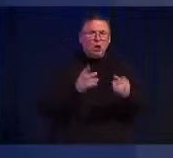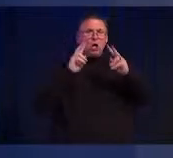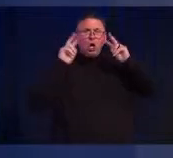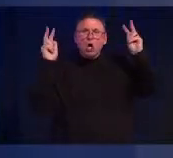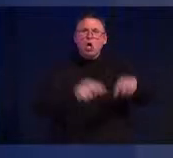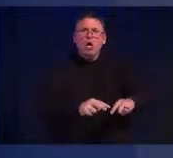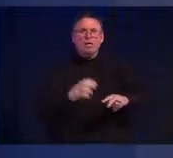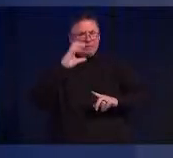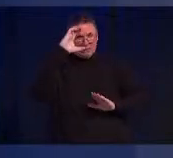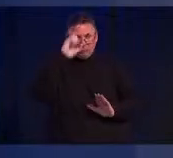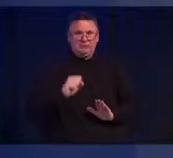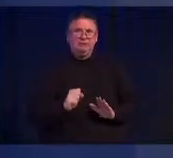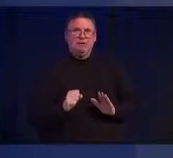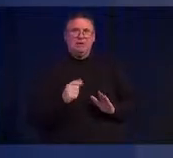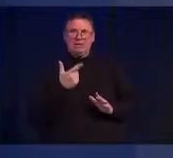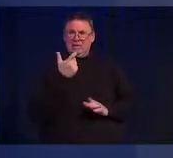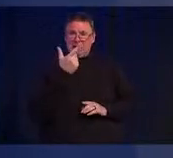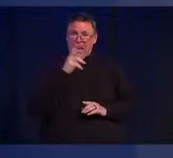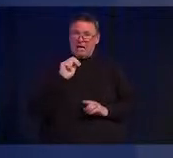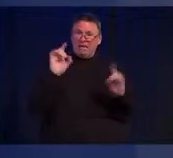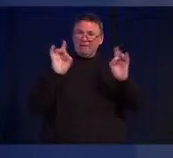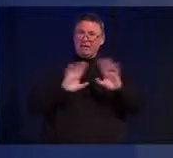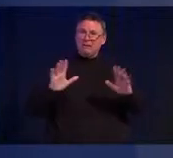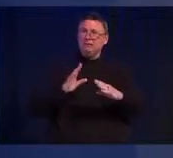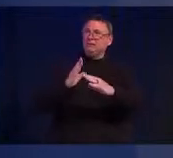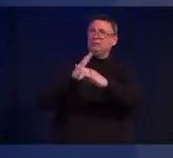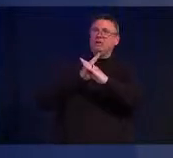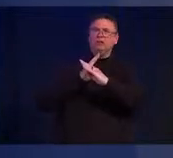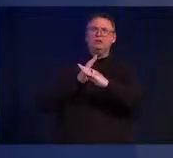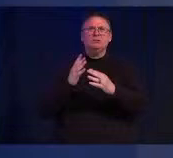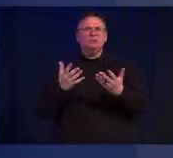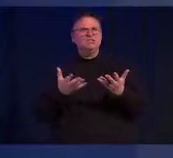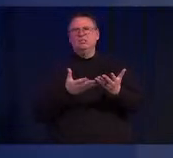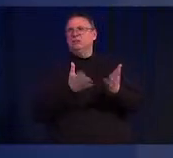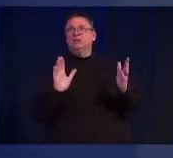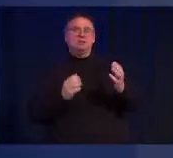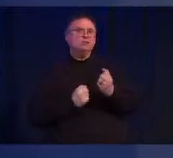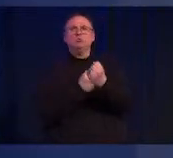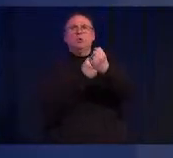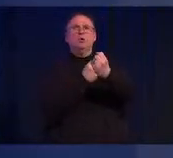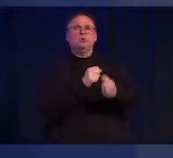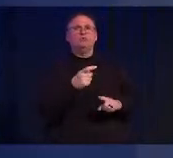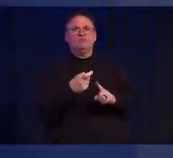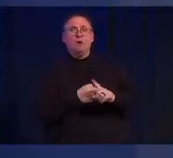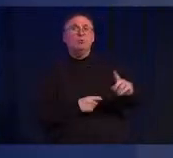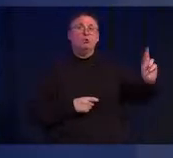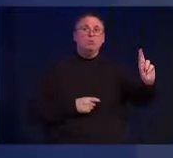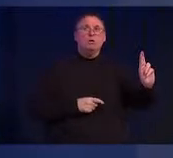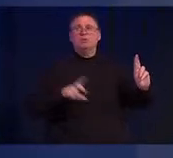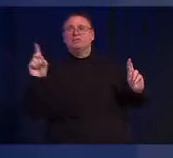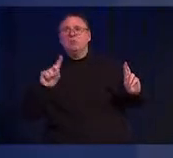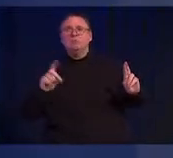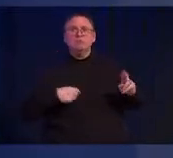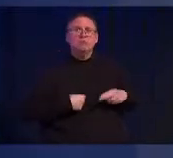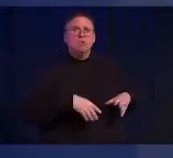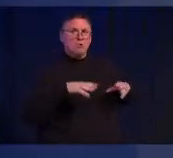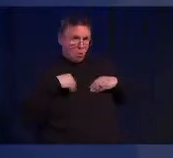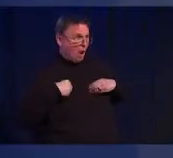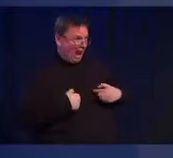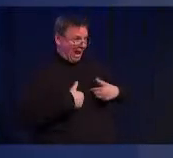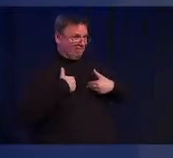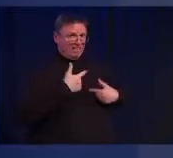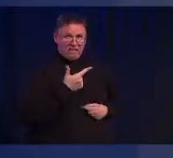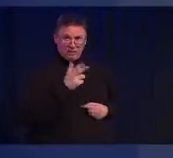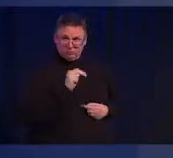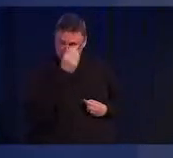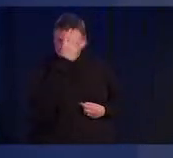gun violence prevention measures that are widely supported by Republicans and Democrats. I own a gun. I am very pro Second Amendment.